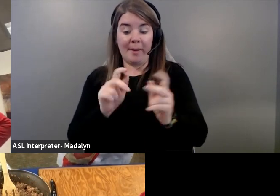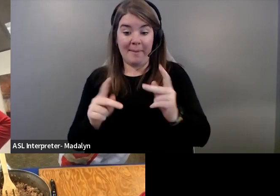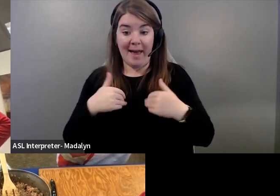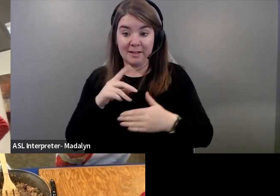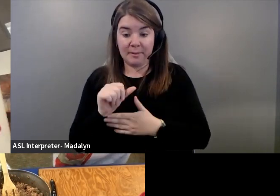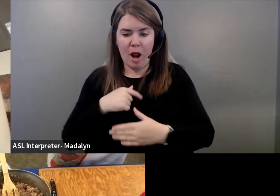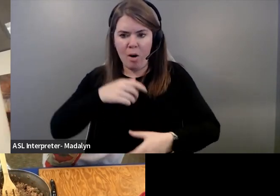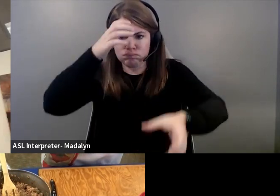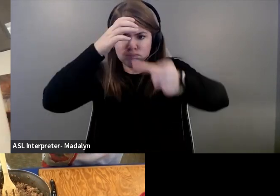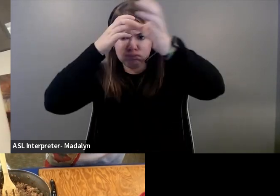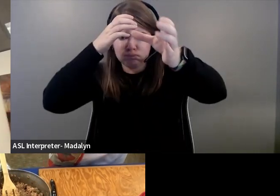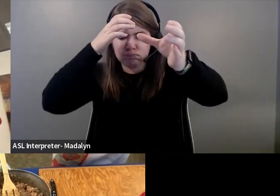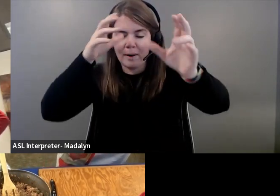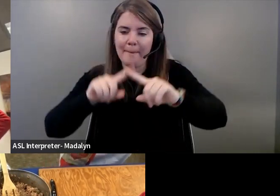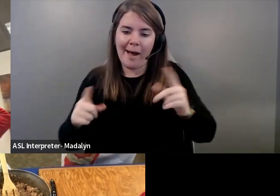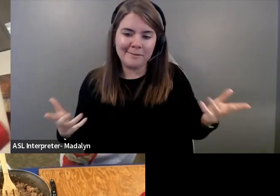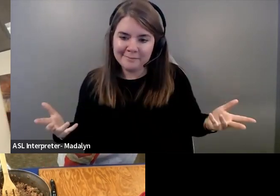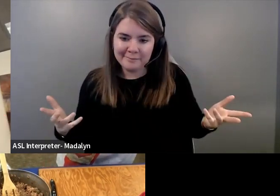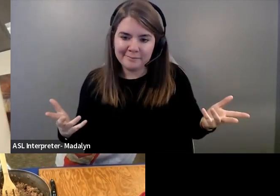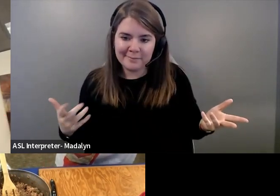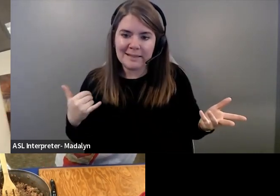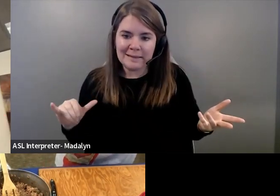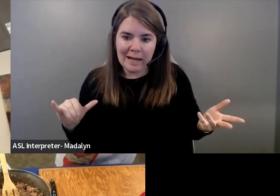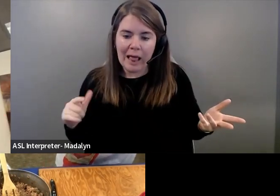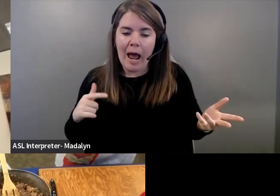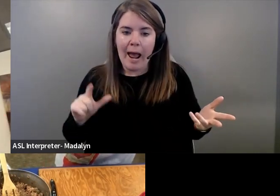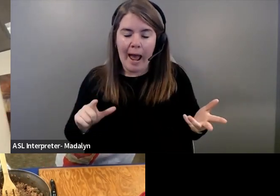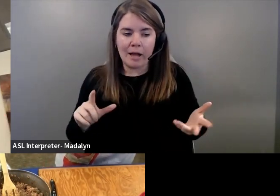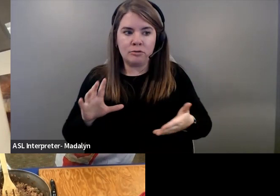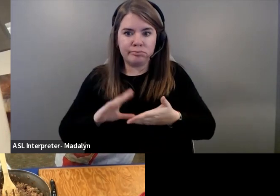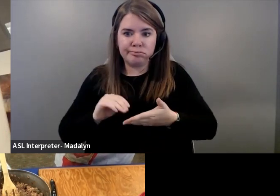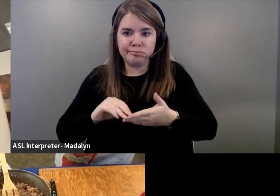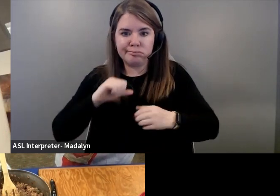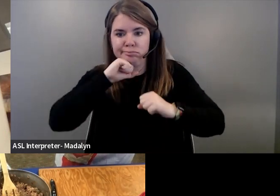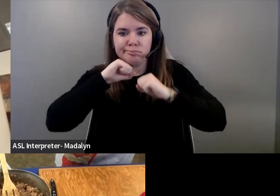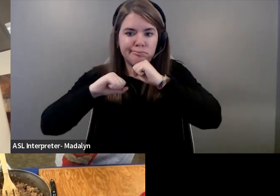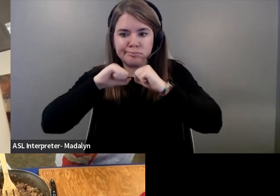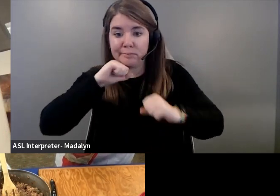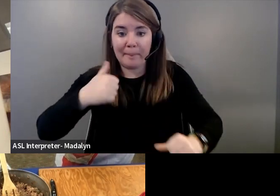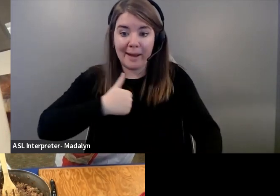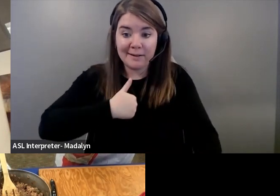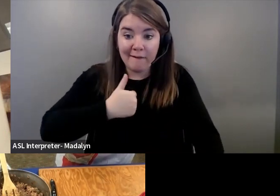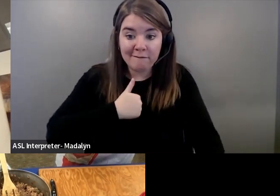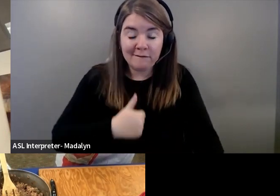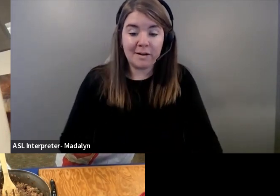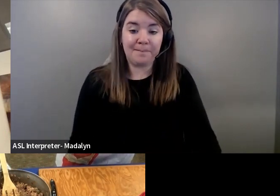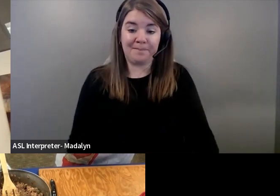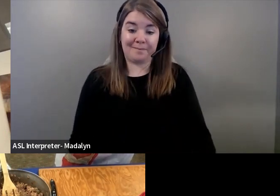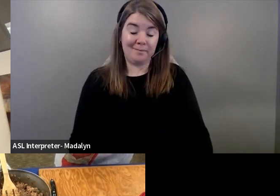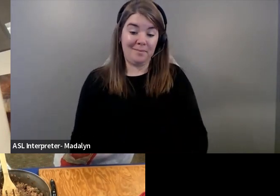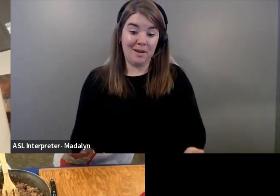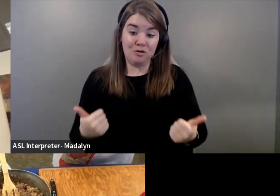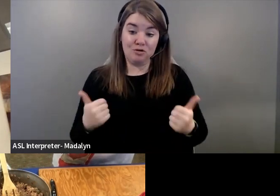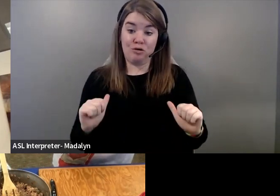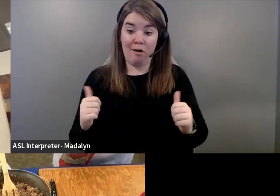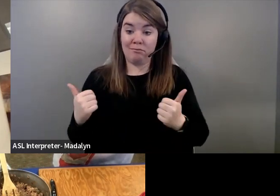stuff. But instead, you. I've had to discover it on my own by, just trying and do that stuff.